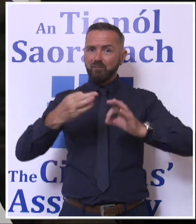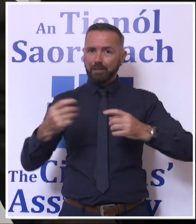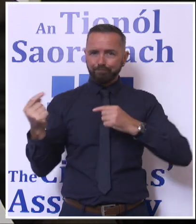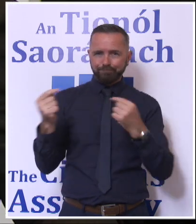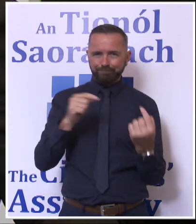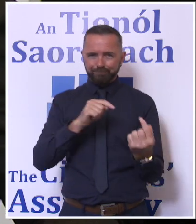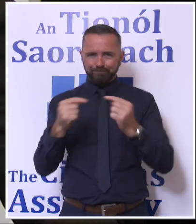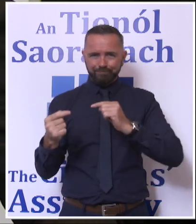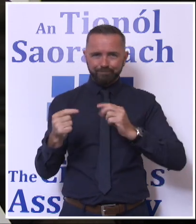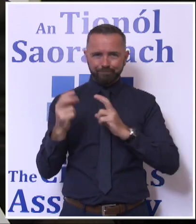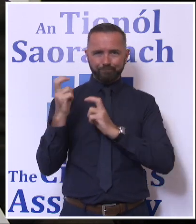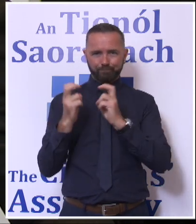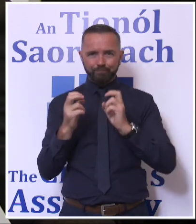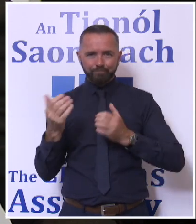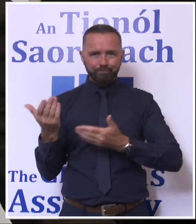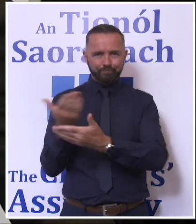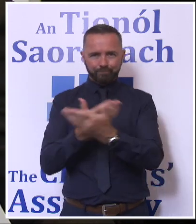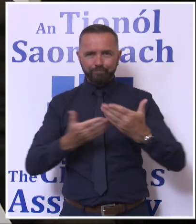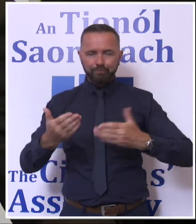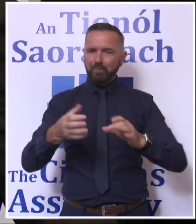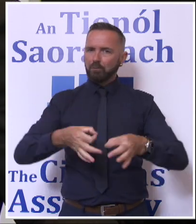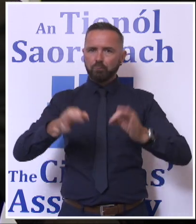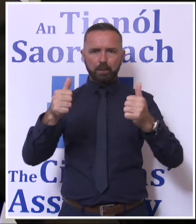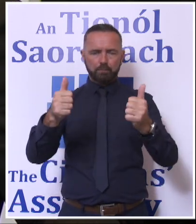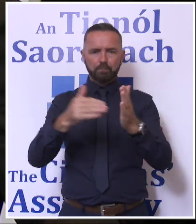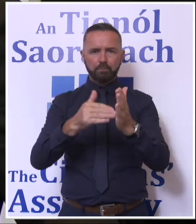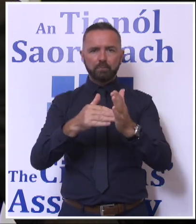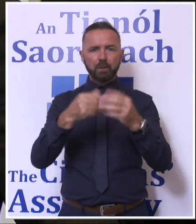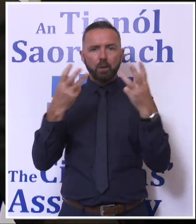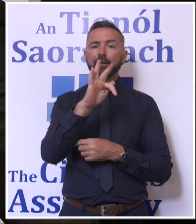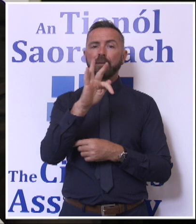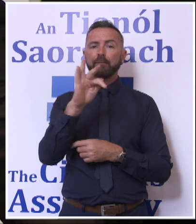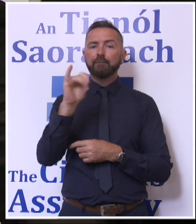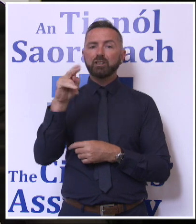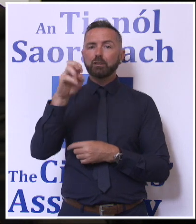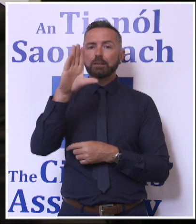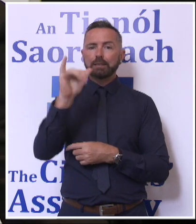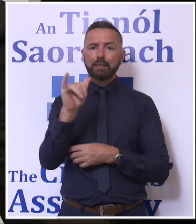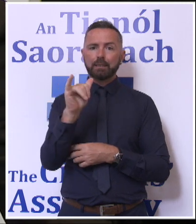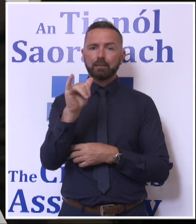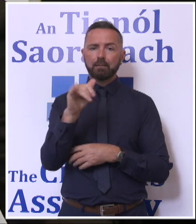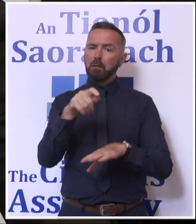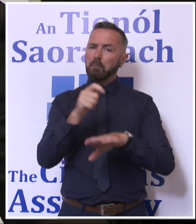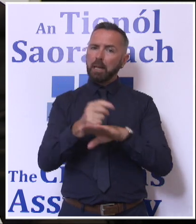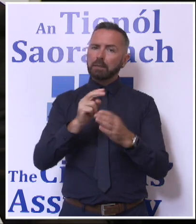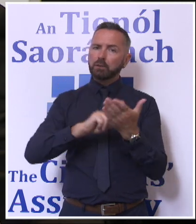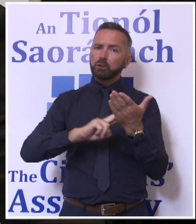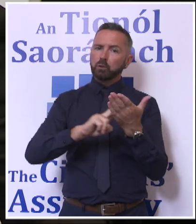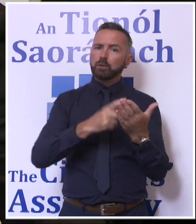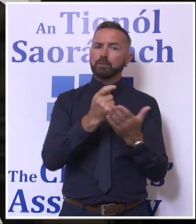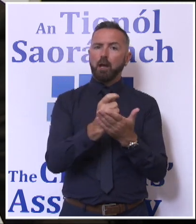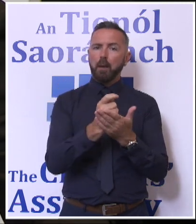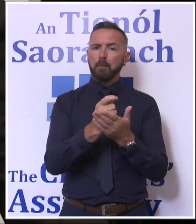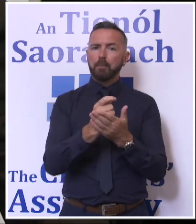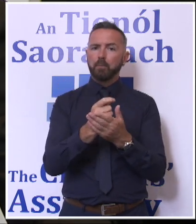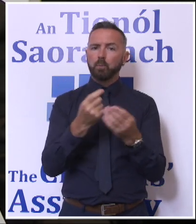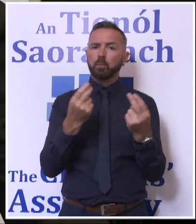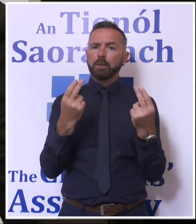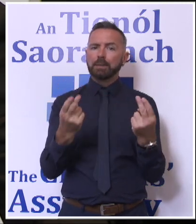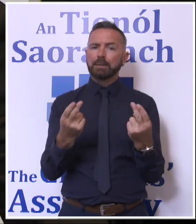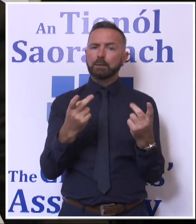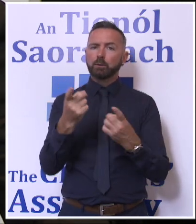Secretariat and the EAG, and we're all very honoured and proud that you can once again commit yourselves to